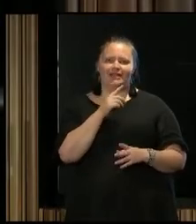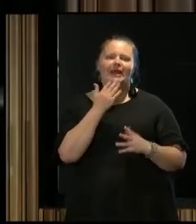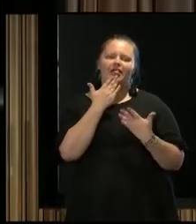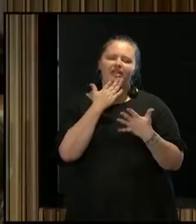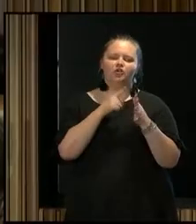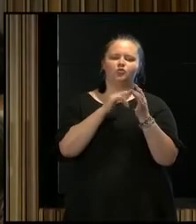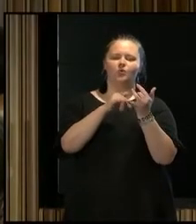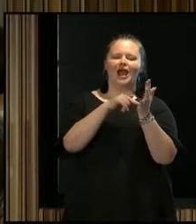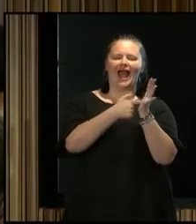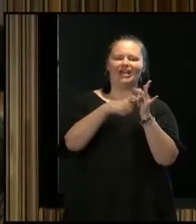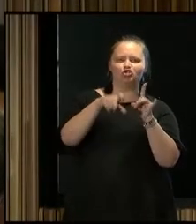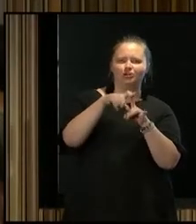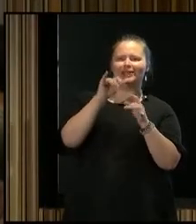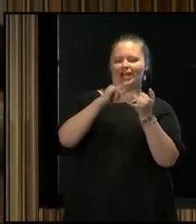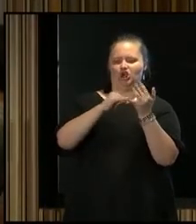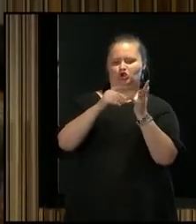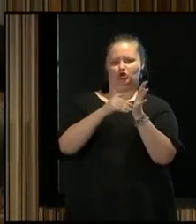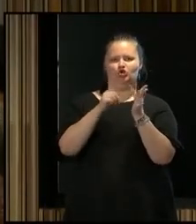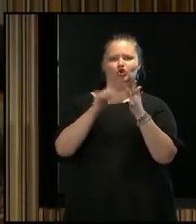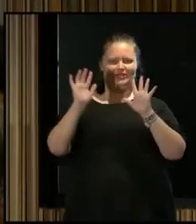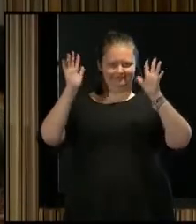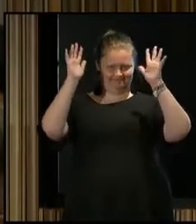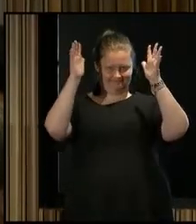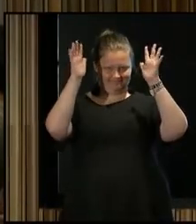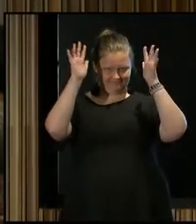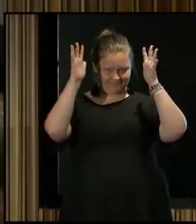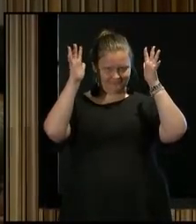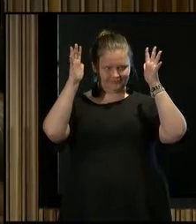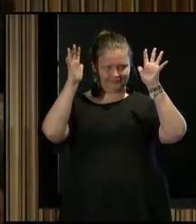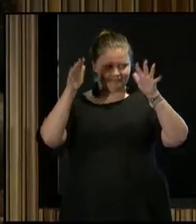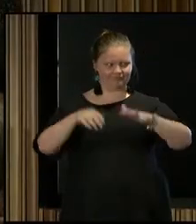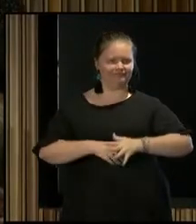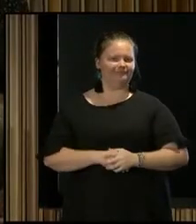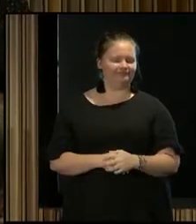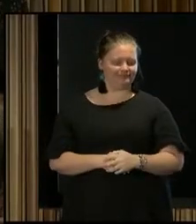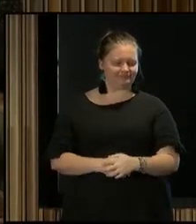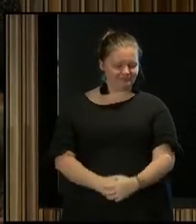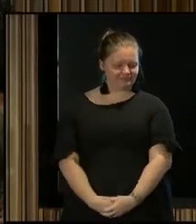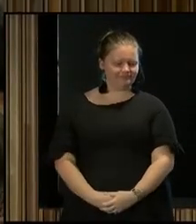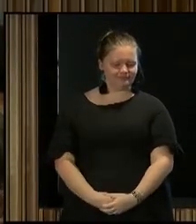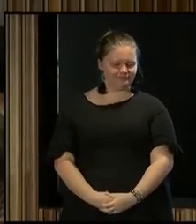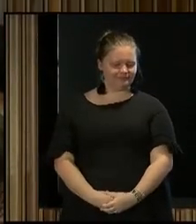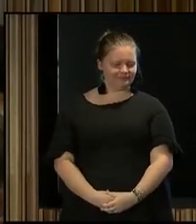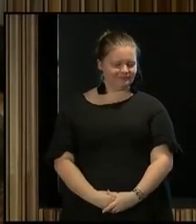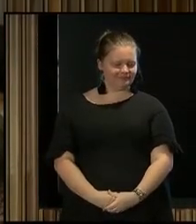Astrid and Suzi. Well done.